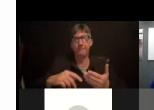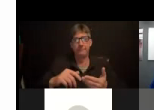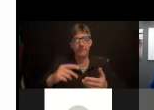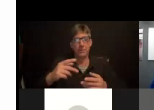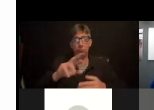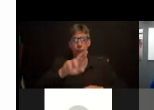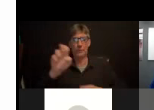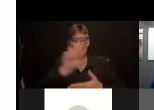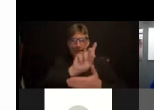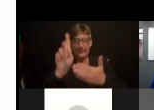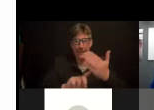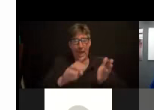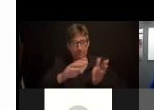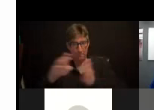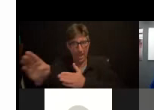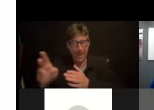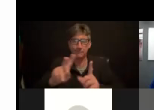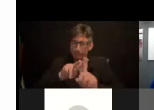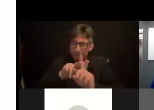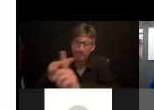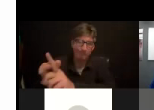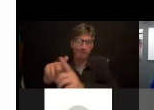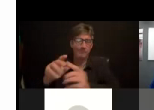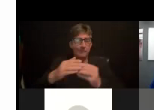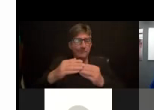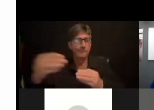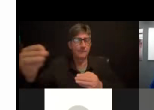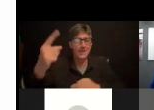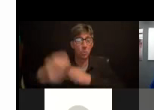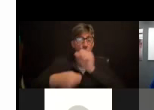redesign plans as they're built and rolled out over the next year and beyond.